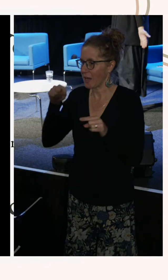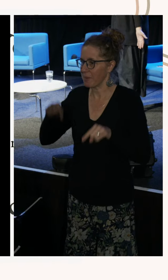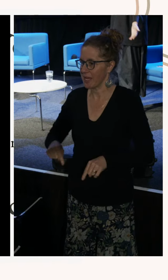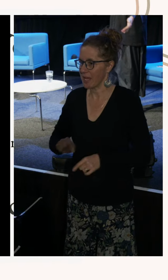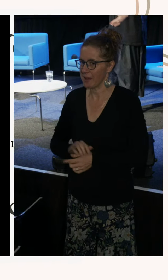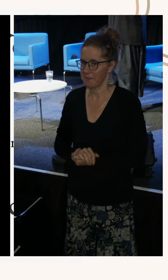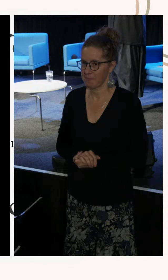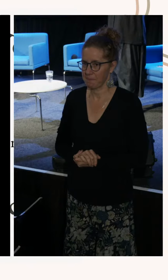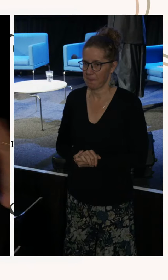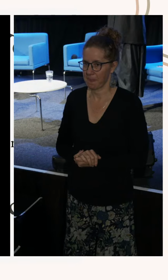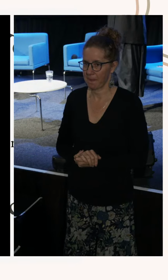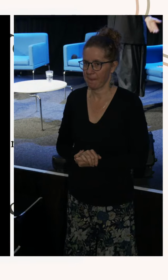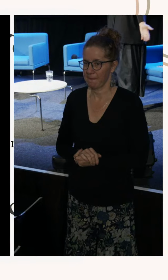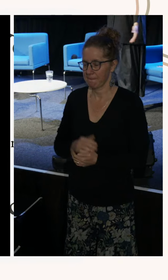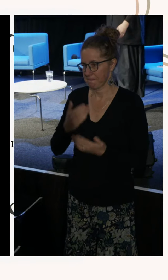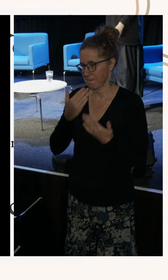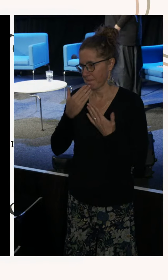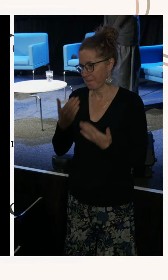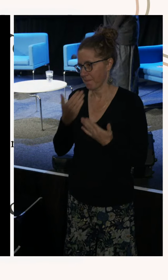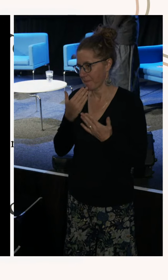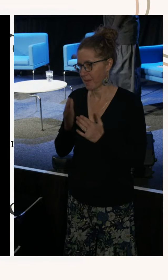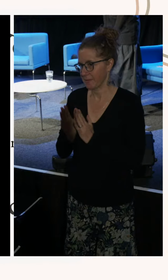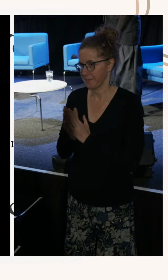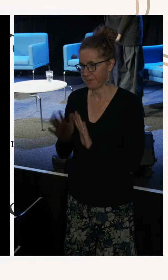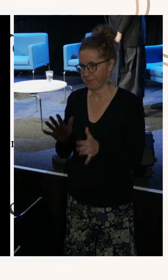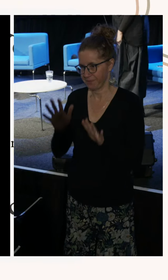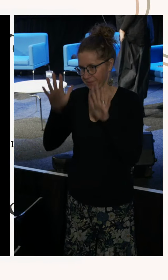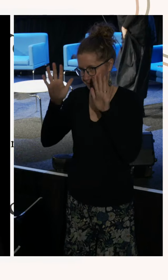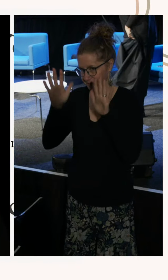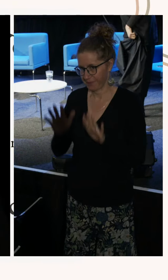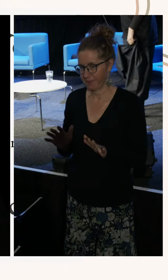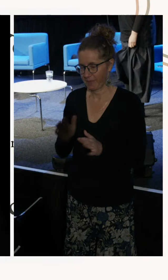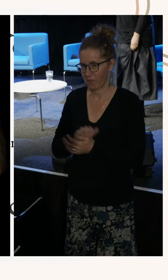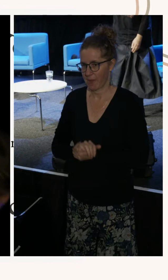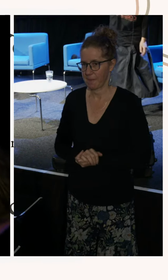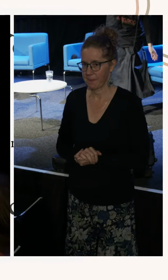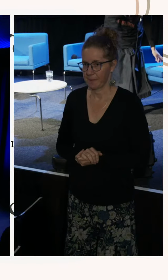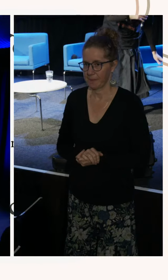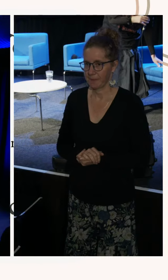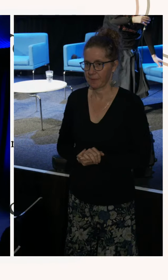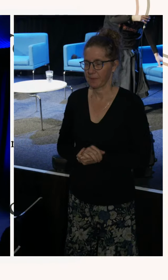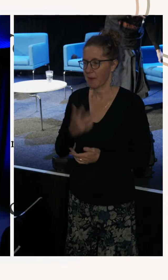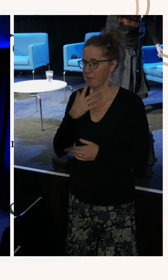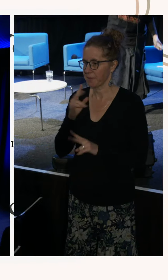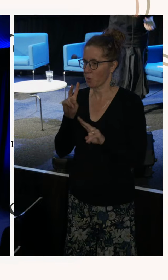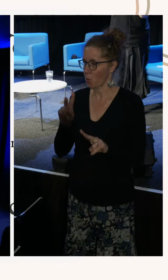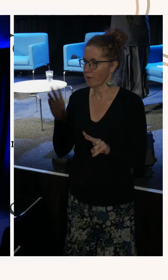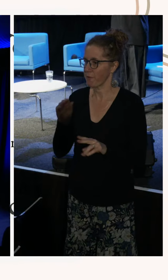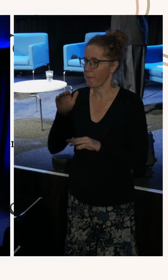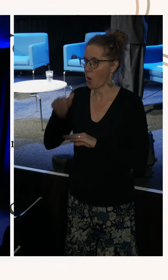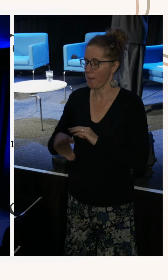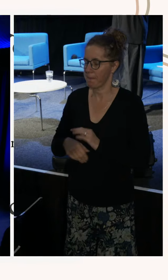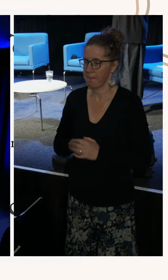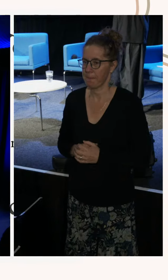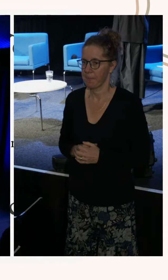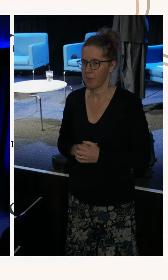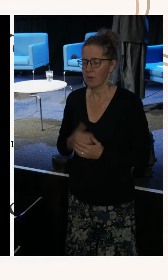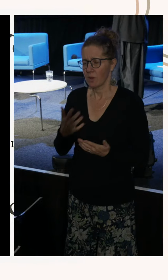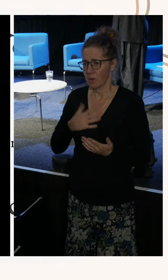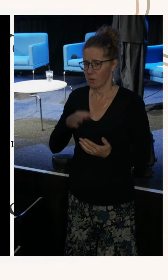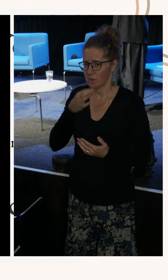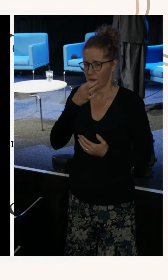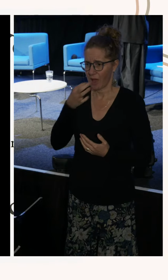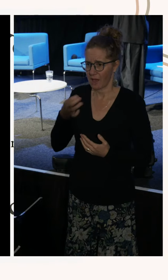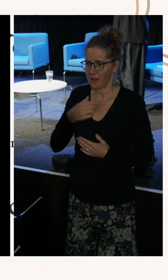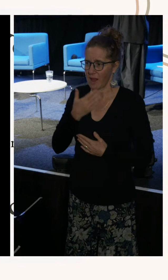please clap for them. Hopefully they will hear it at home. So can I please ask